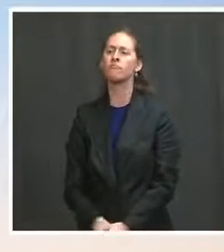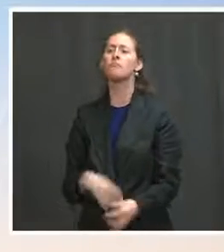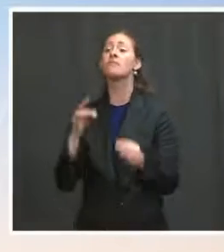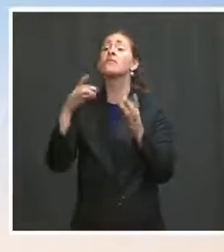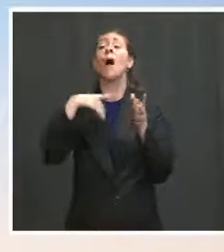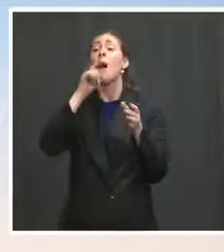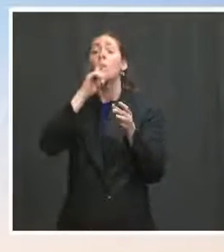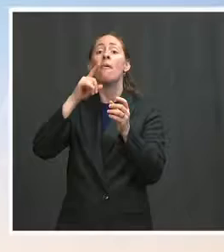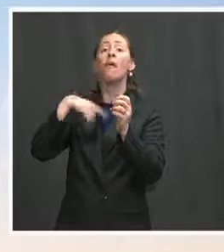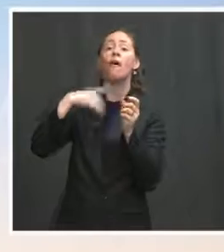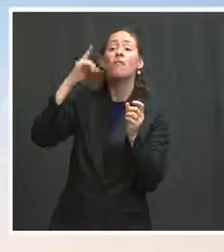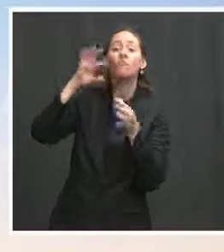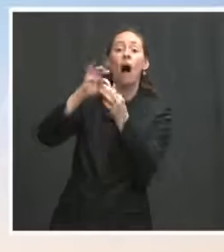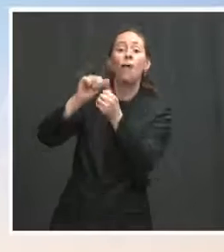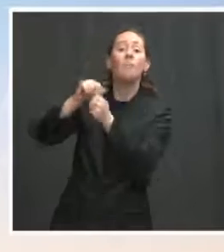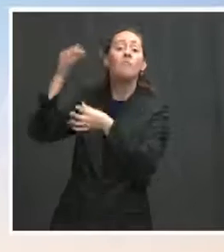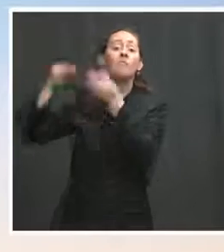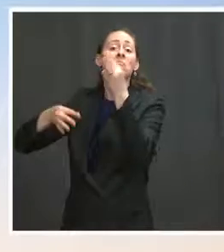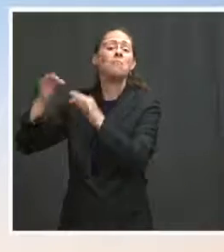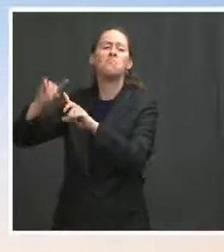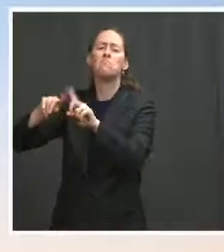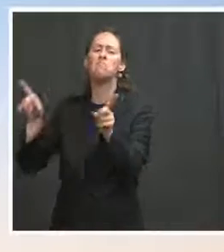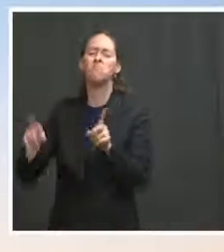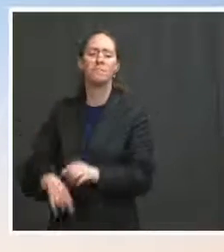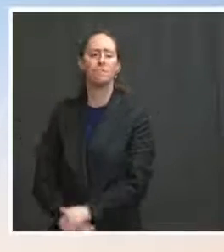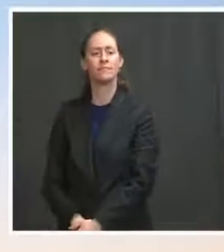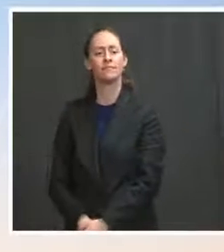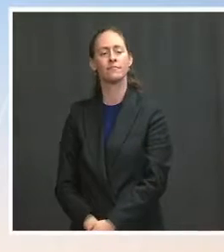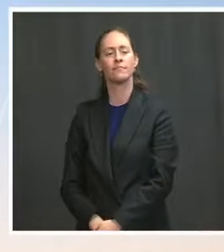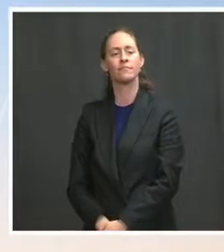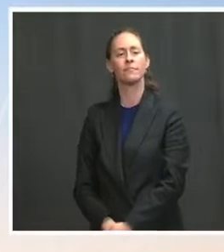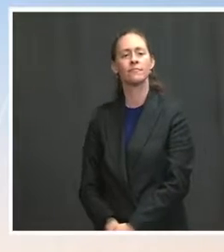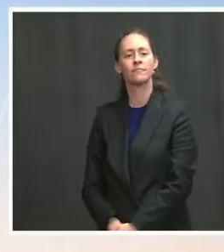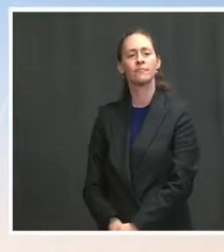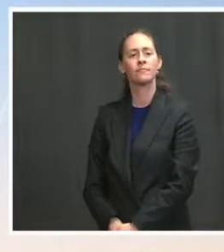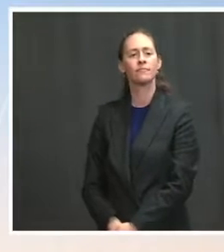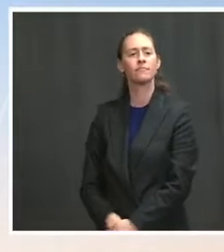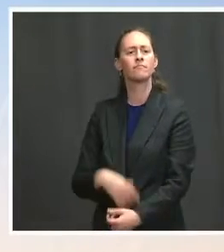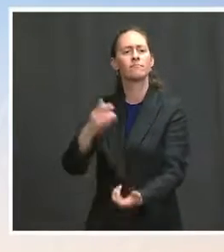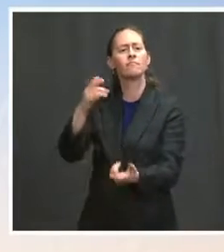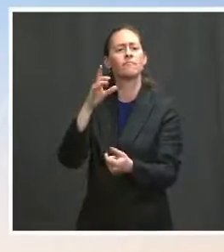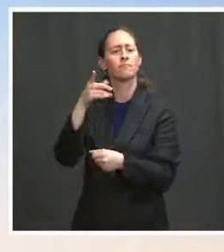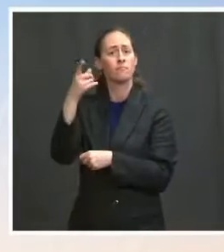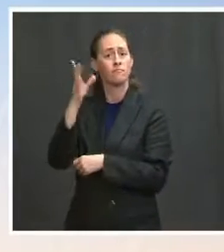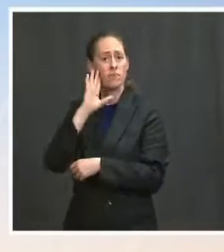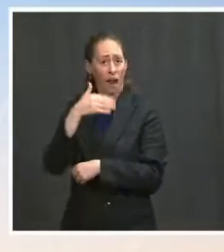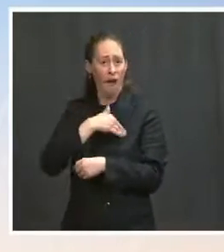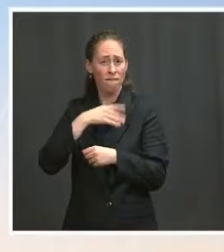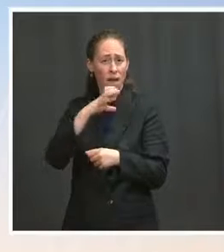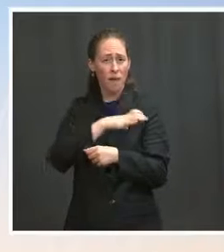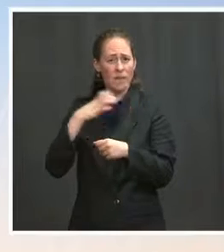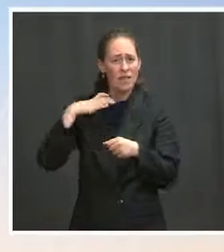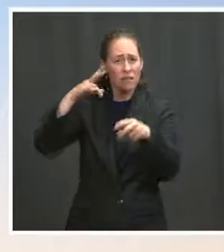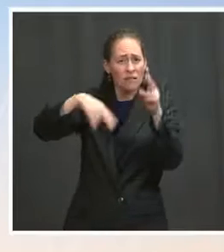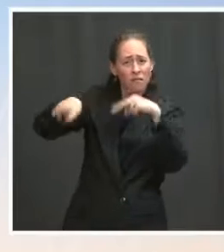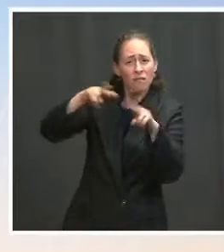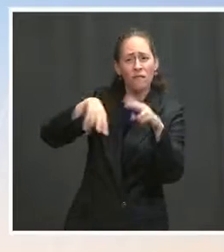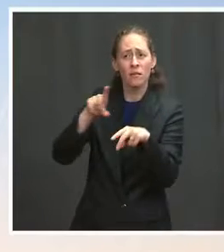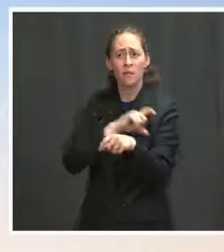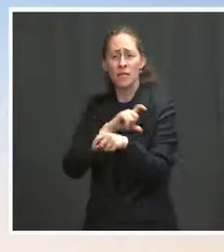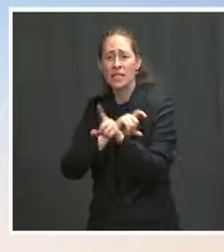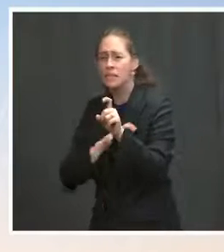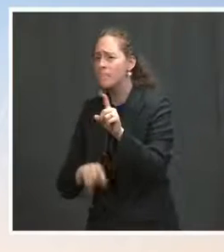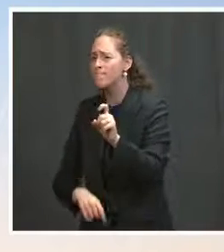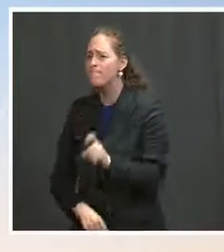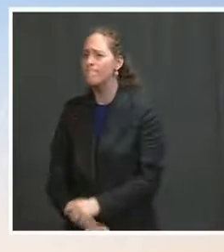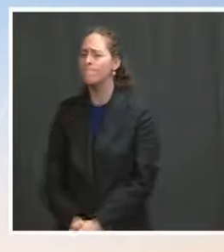about creating a police oversight commission. Well, I think a number of activists have conveyed that is not their preference for the path